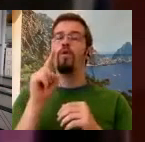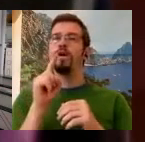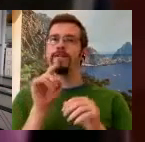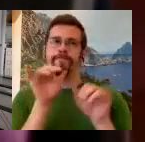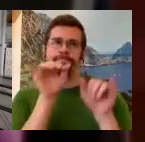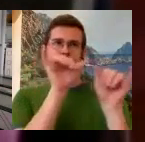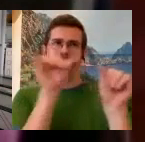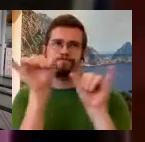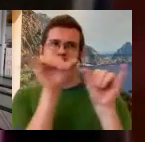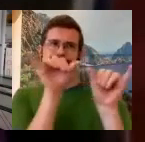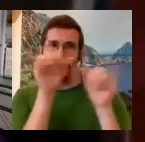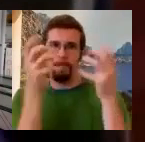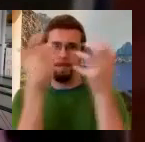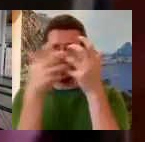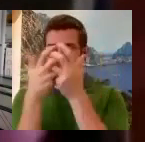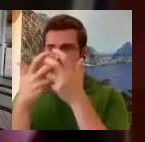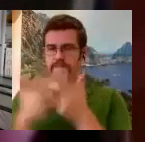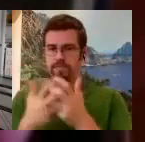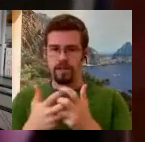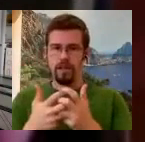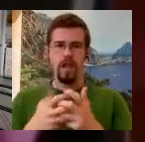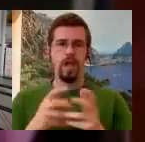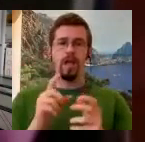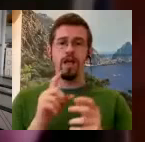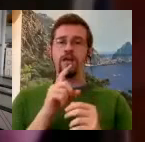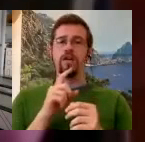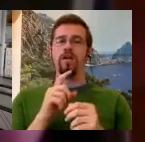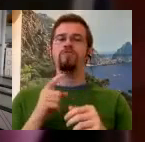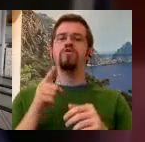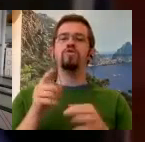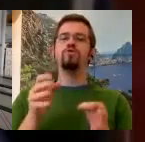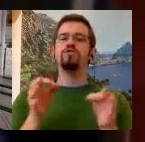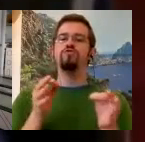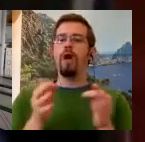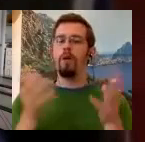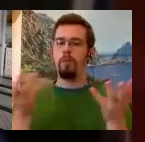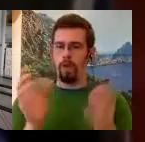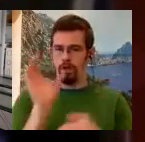kind of syntax, but you describe what you're looking for.